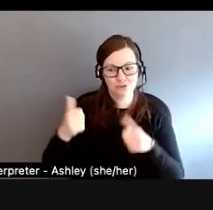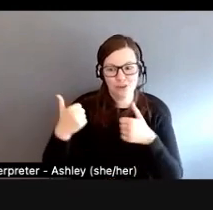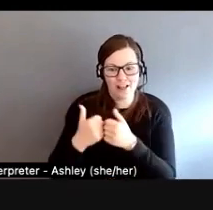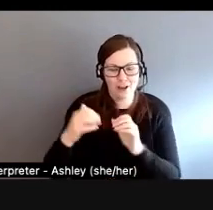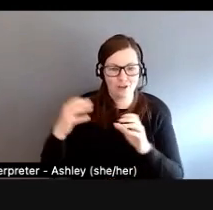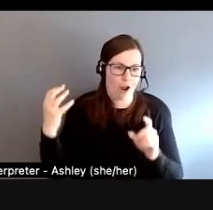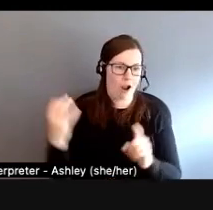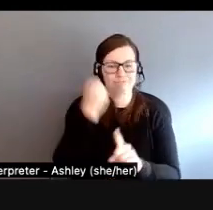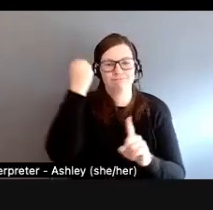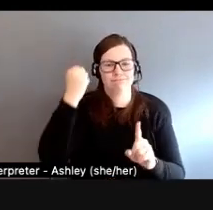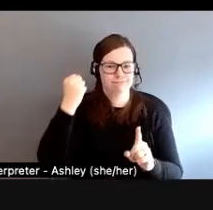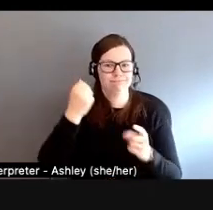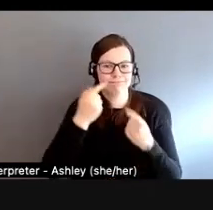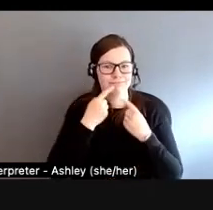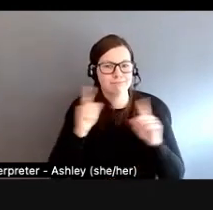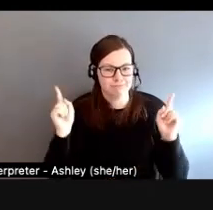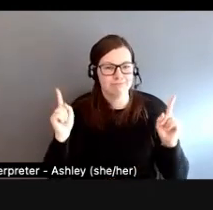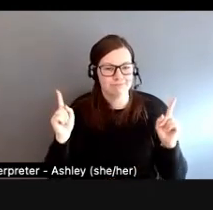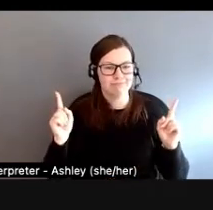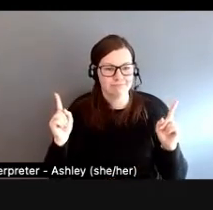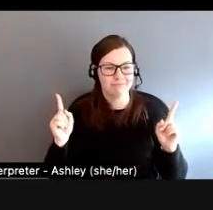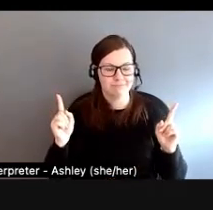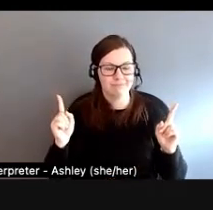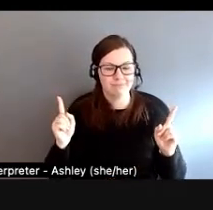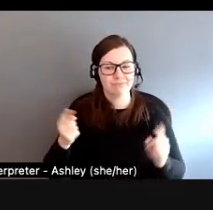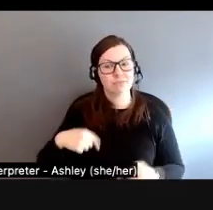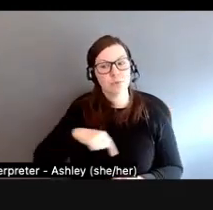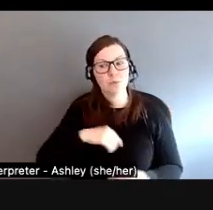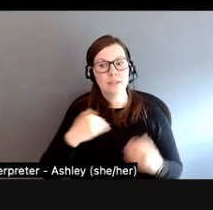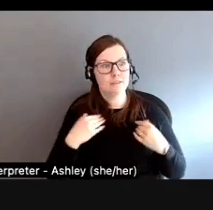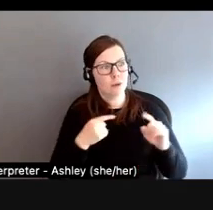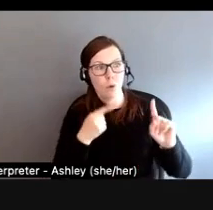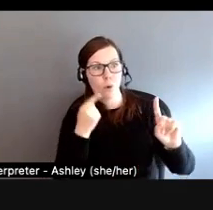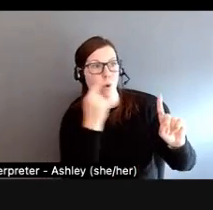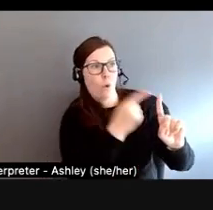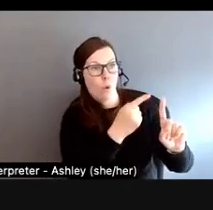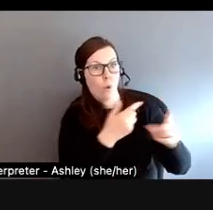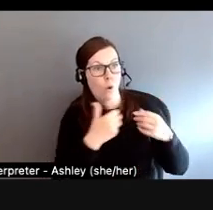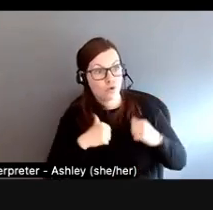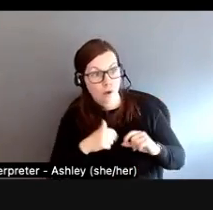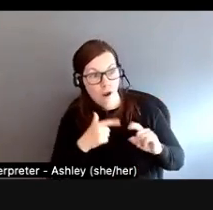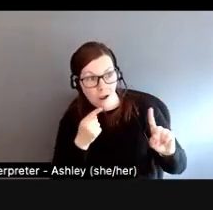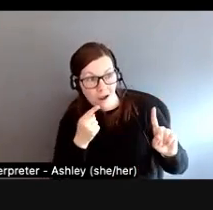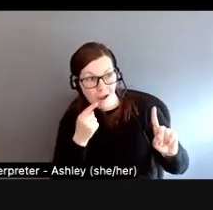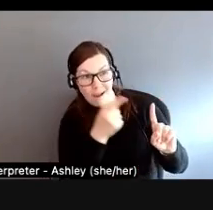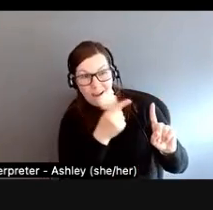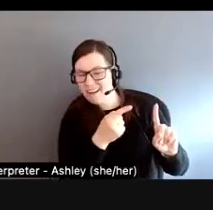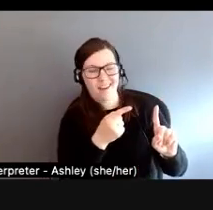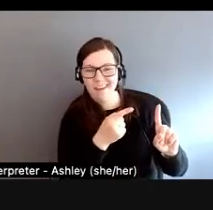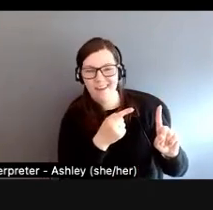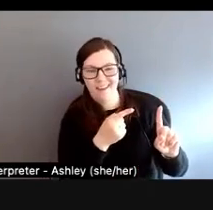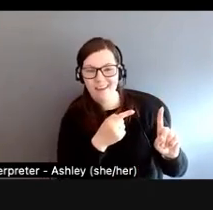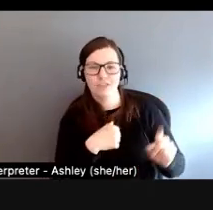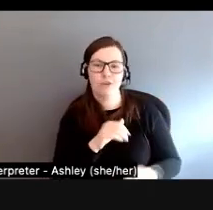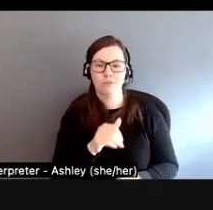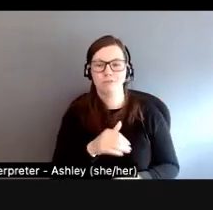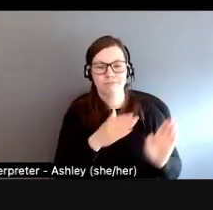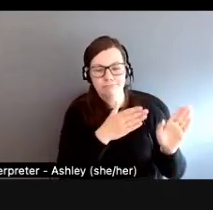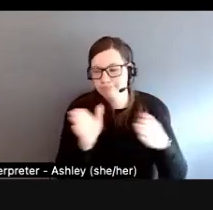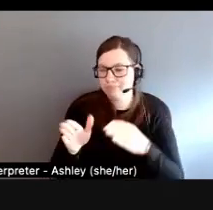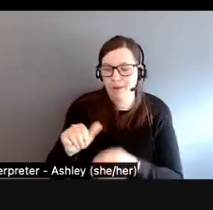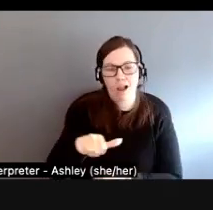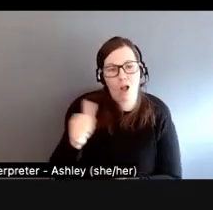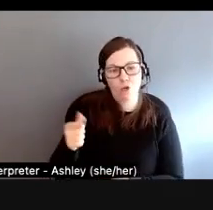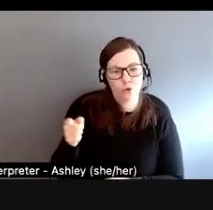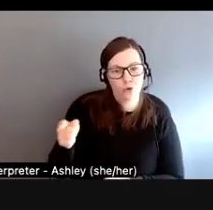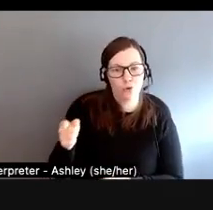vision, it didn't work. So we did something else, finding sounds and sound bites that are trending, that are like, but not overly trending,